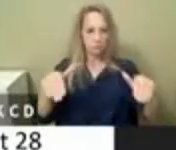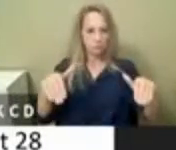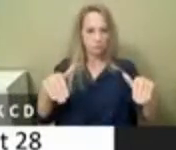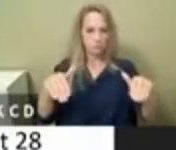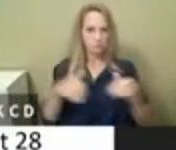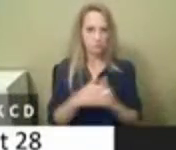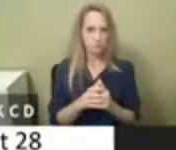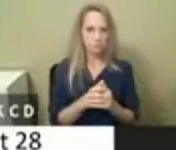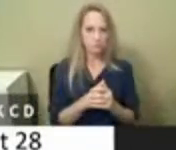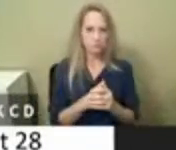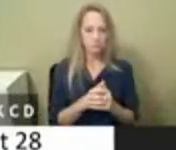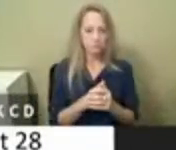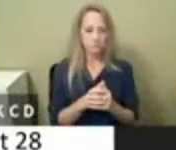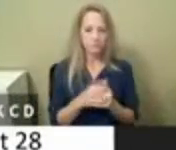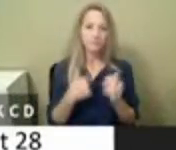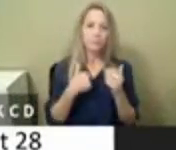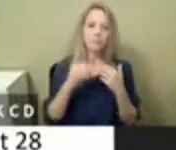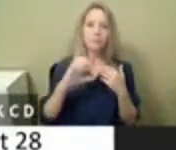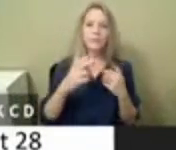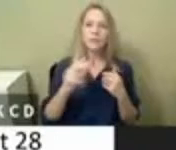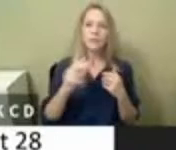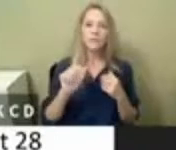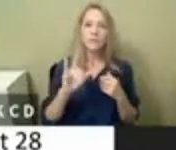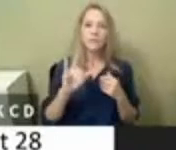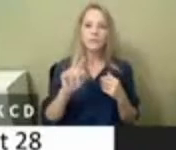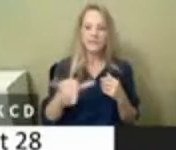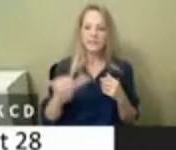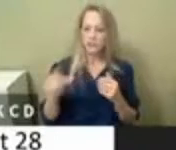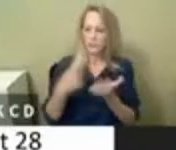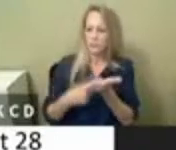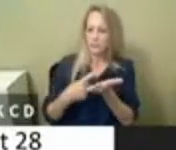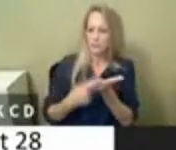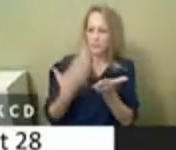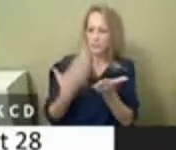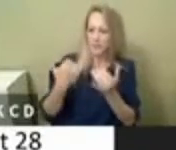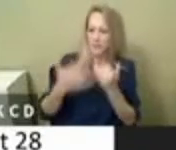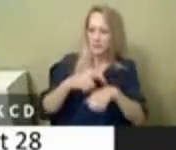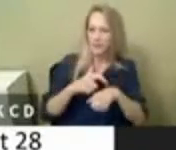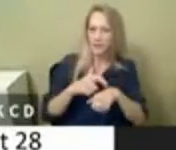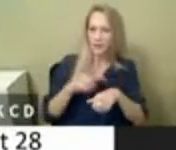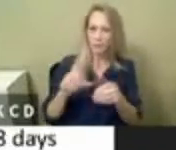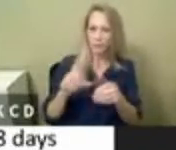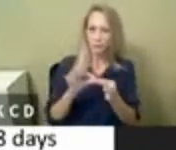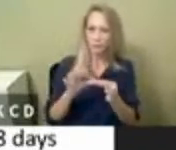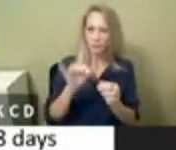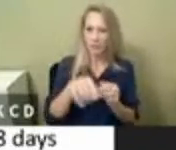And I think that's what this is Charity Menifee. I think that's what you discussed last time, right? Yes. This is the same.